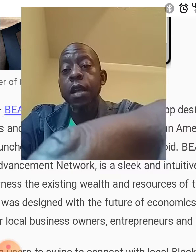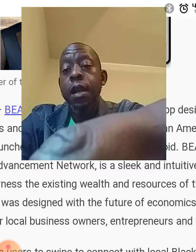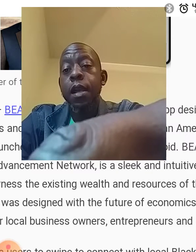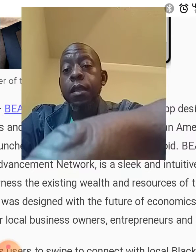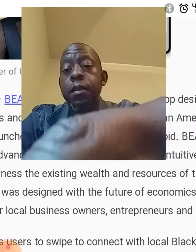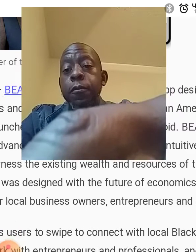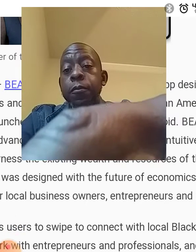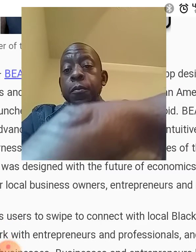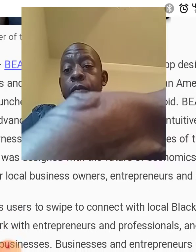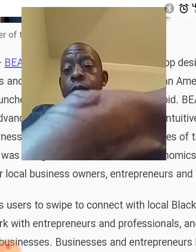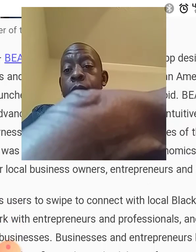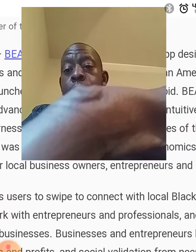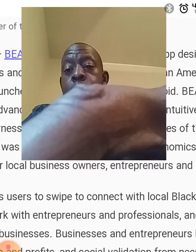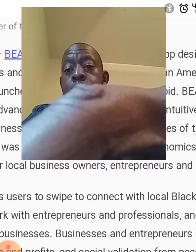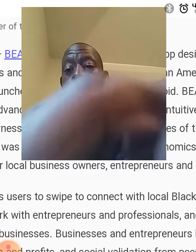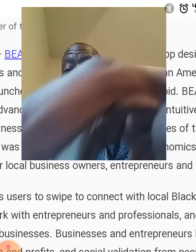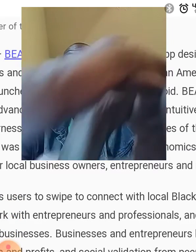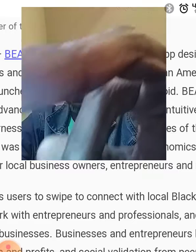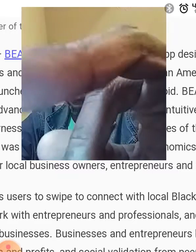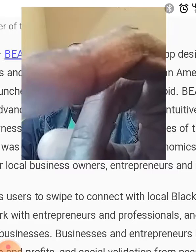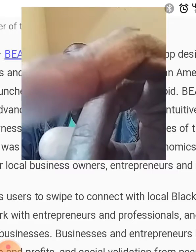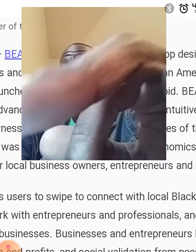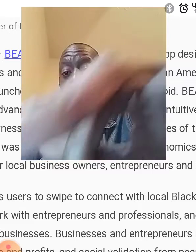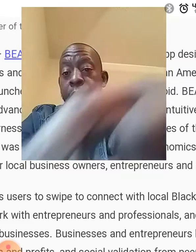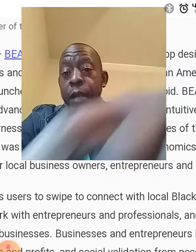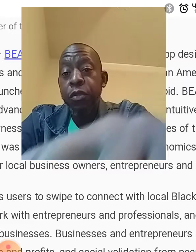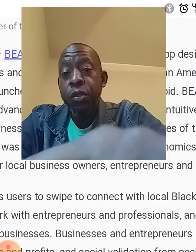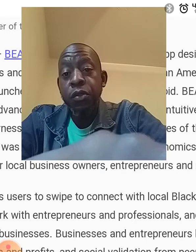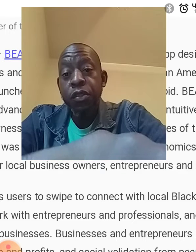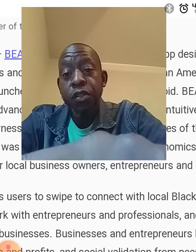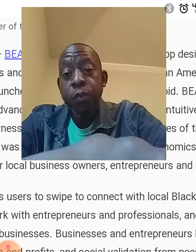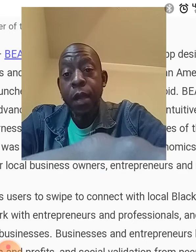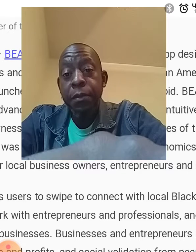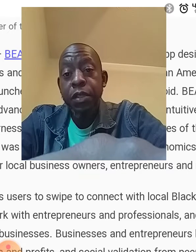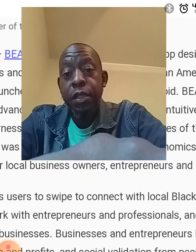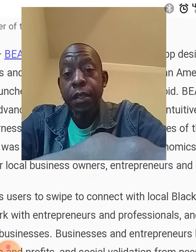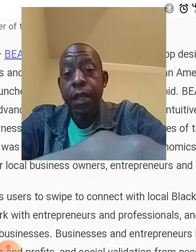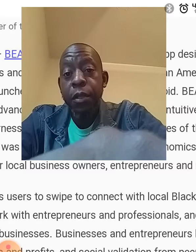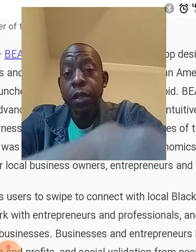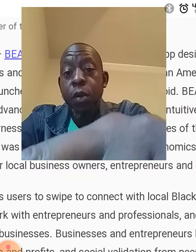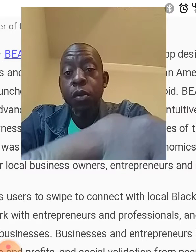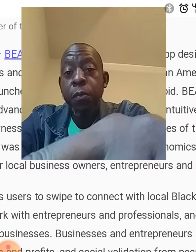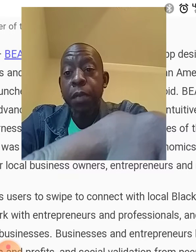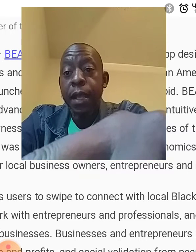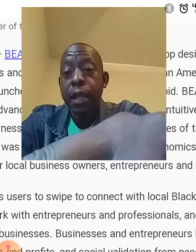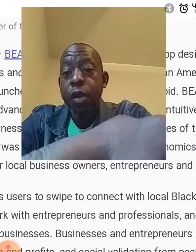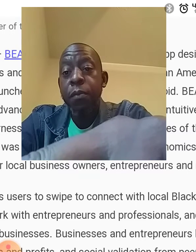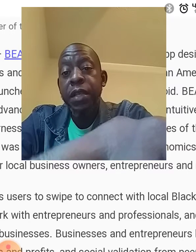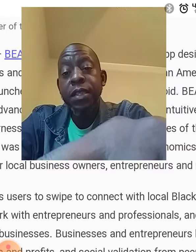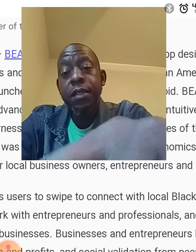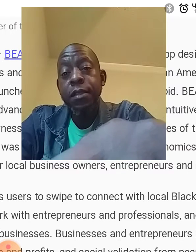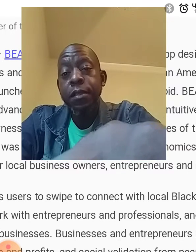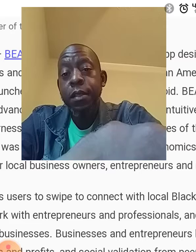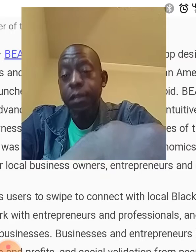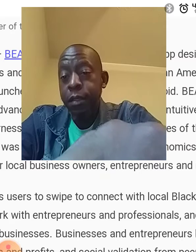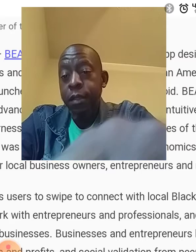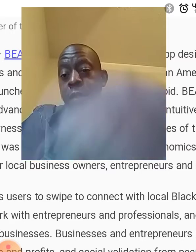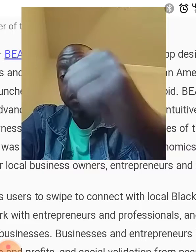entails, all right? It say, Bean now enables users to swipe to connect with local Black-owned